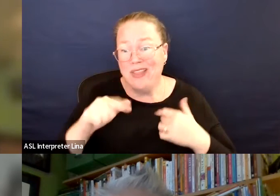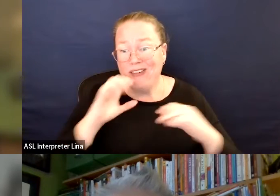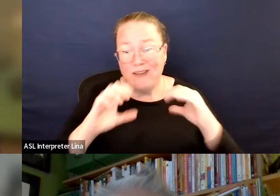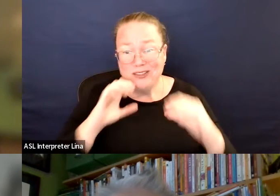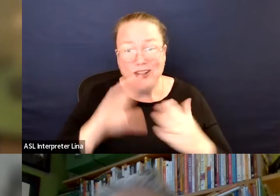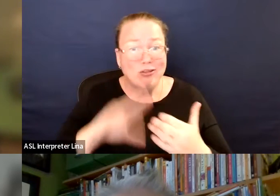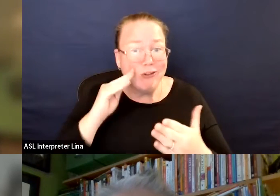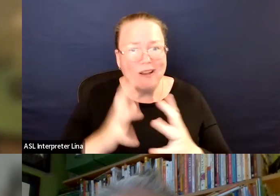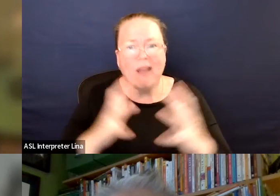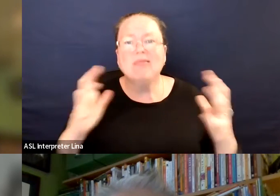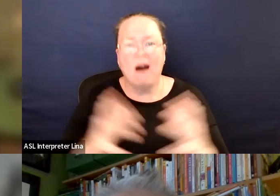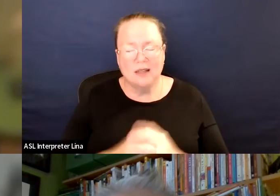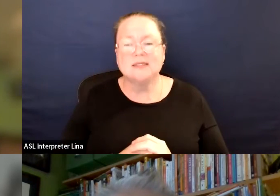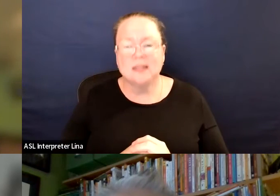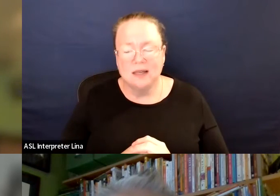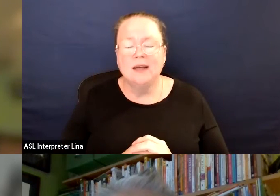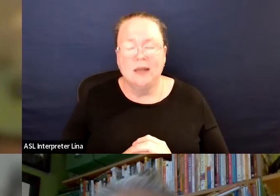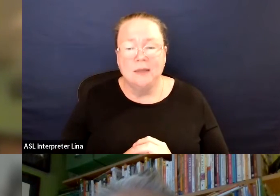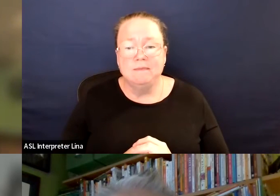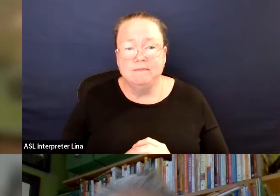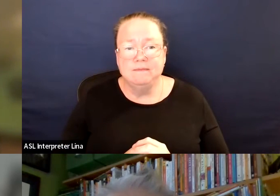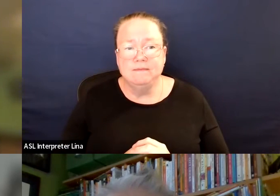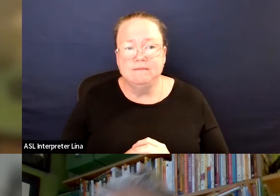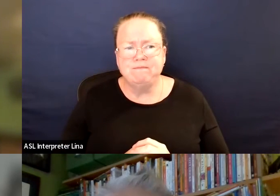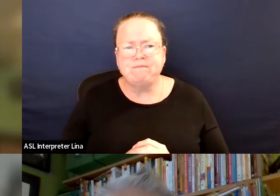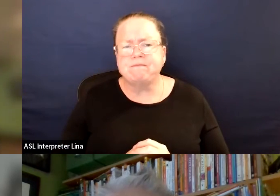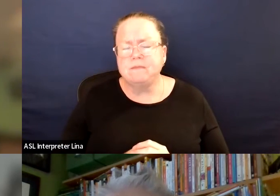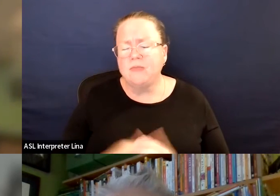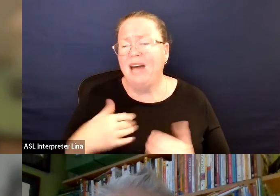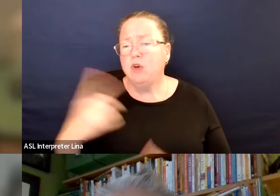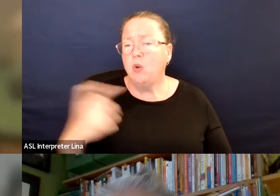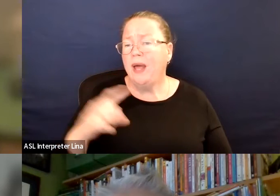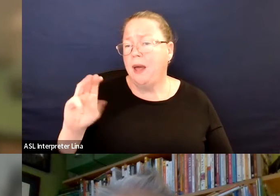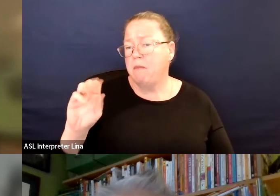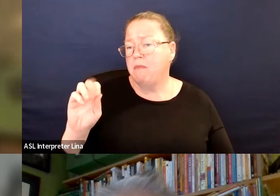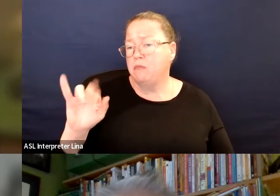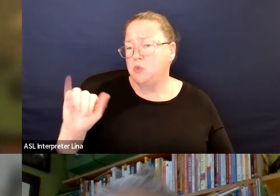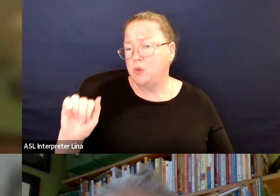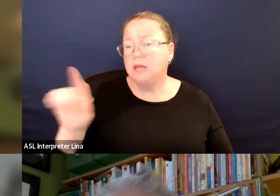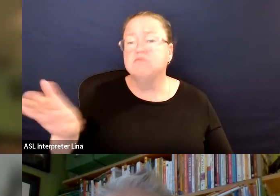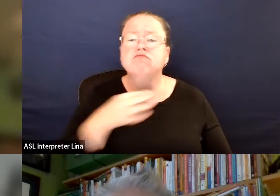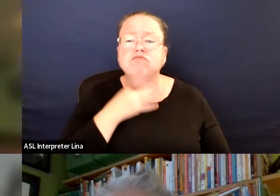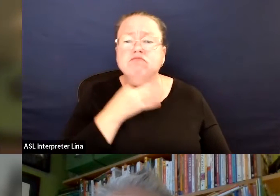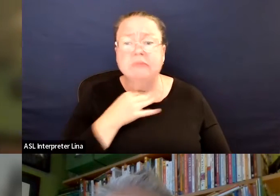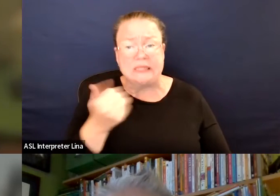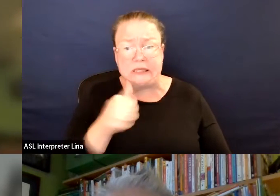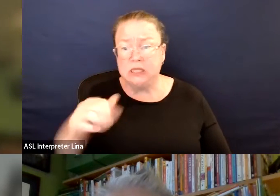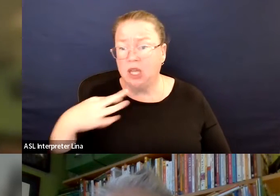and learning quite a lot. I will read a question we have here from Maria. Maria is wondering if there are